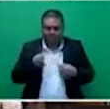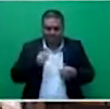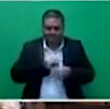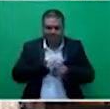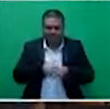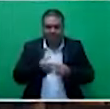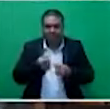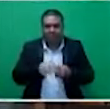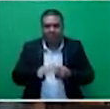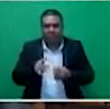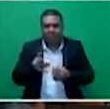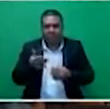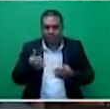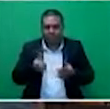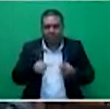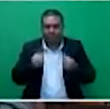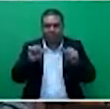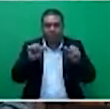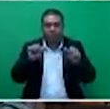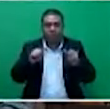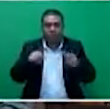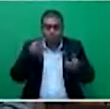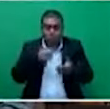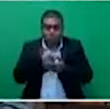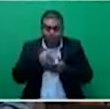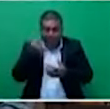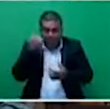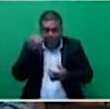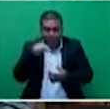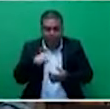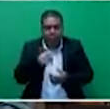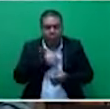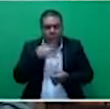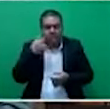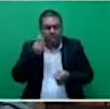COVID-19 crisis successfully. To really understand that, sir, we have